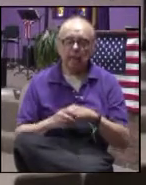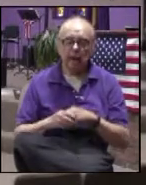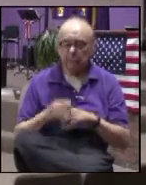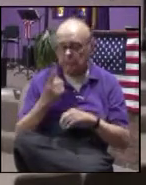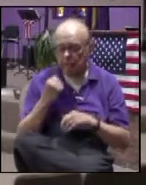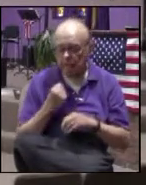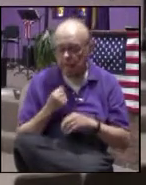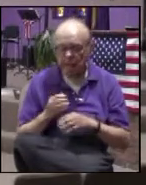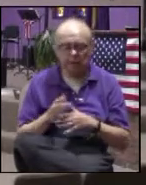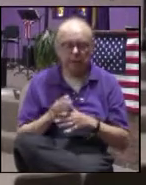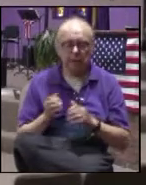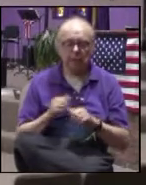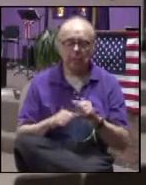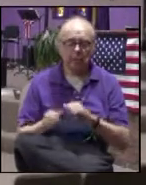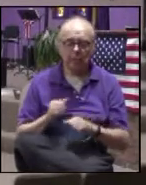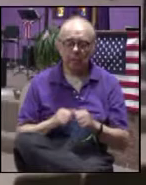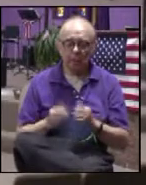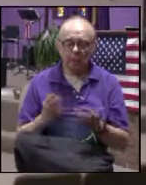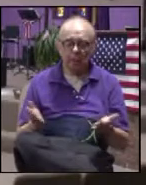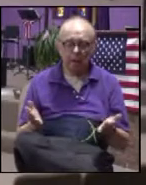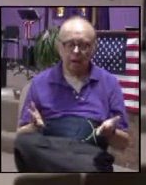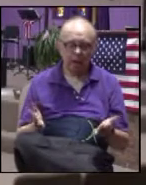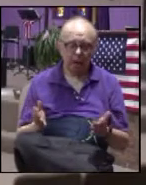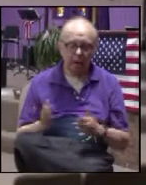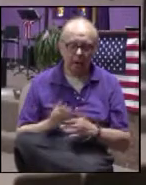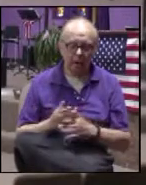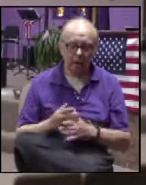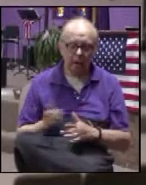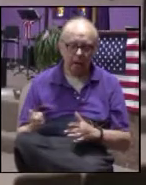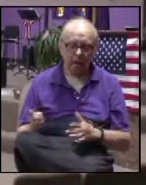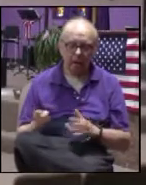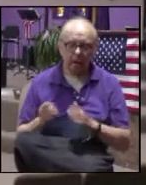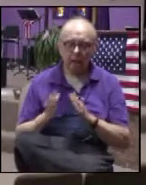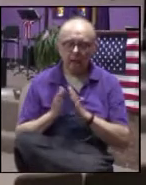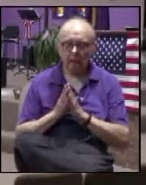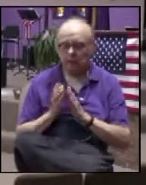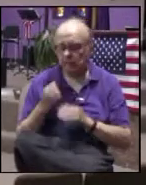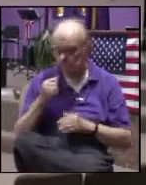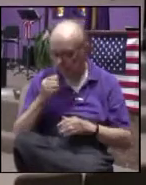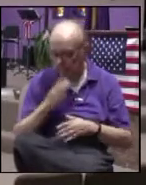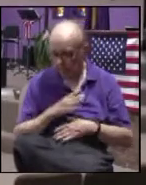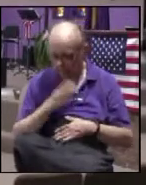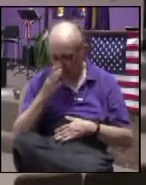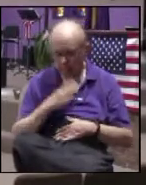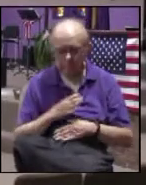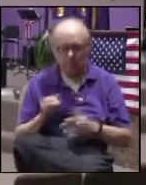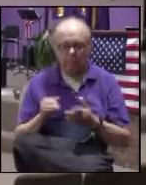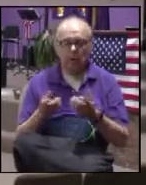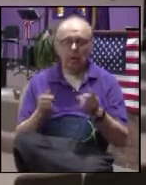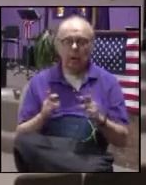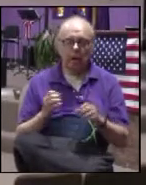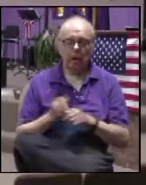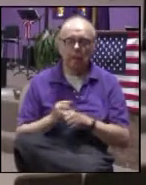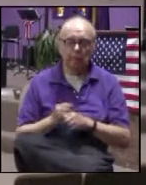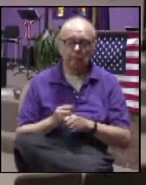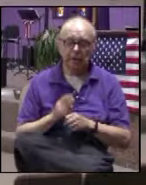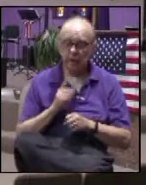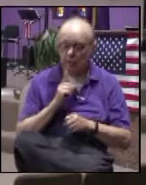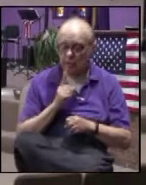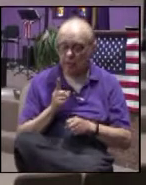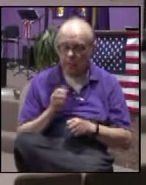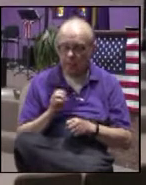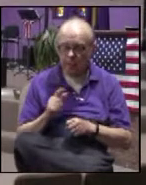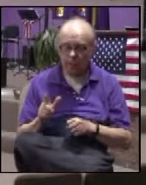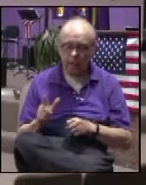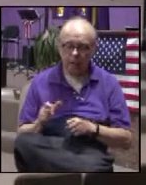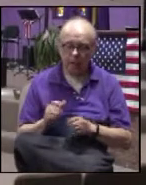let's just share those times and share those praise. Ladies and gentlemen, that's when we get real.